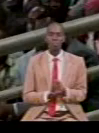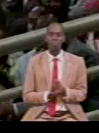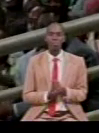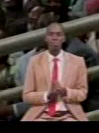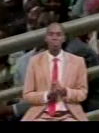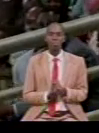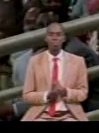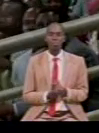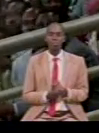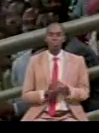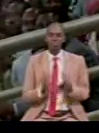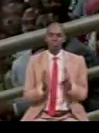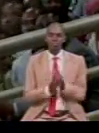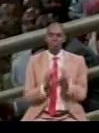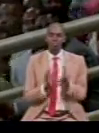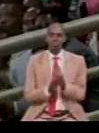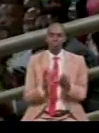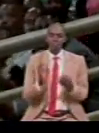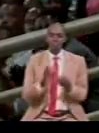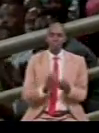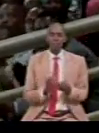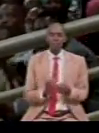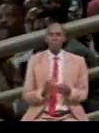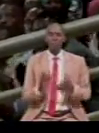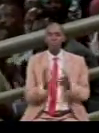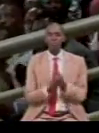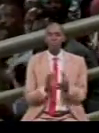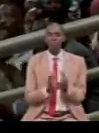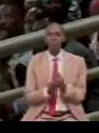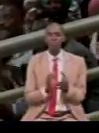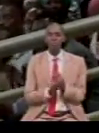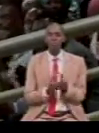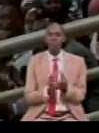We can do better than that. Can we put our hands together for the Lord?